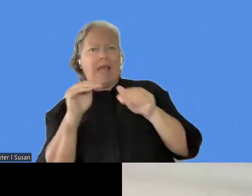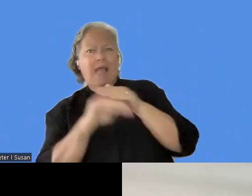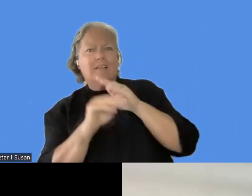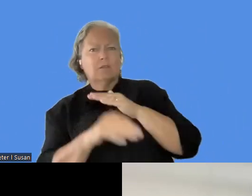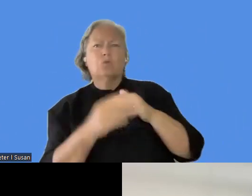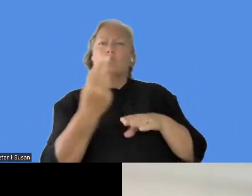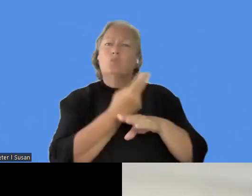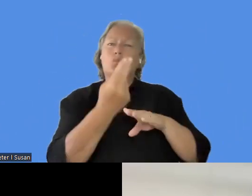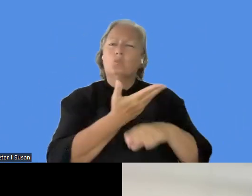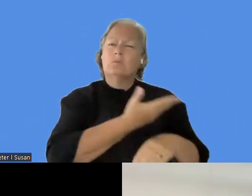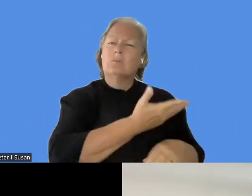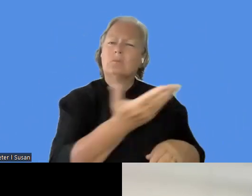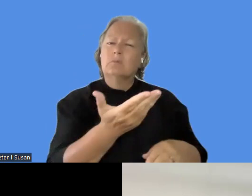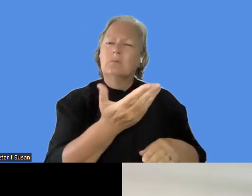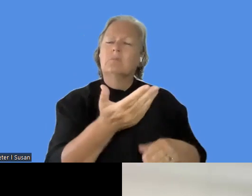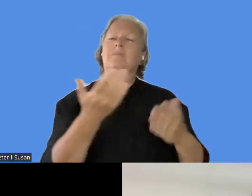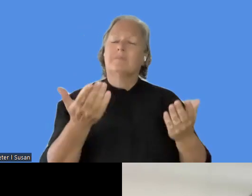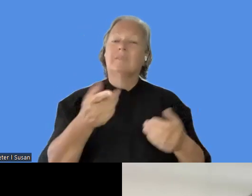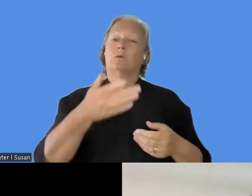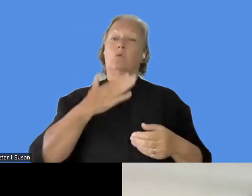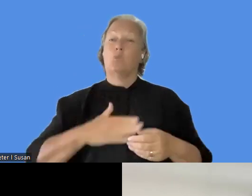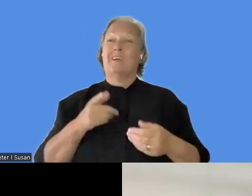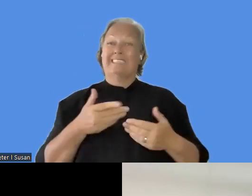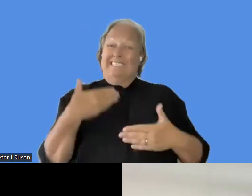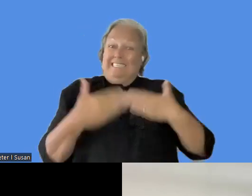a key component of advancing this agenda is not only